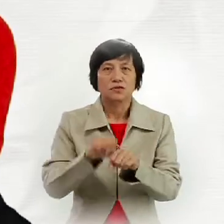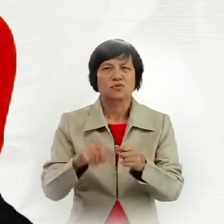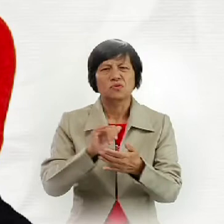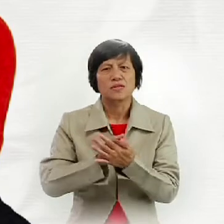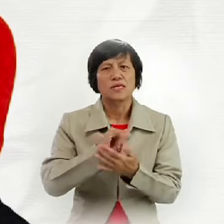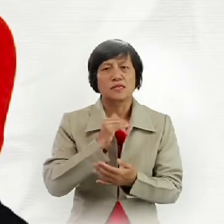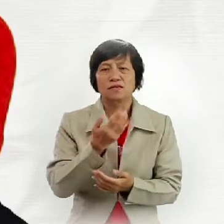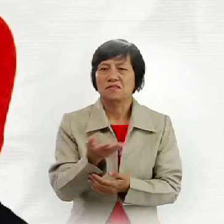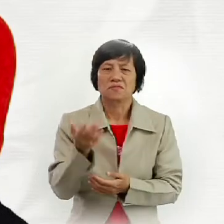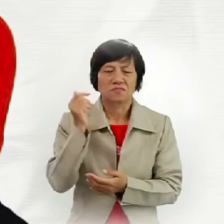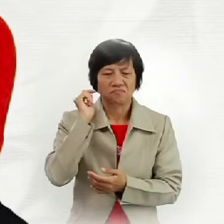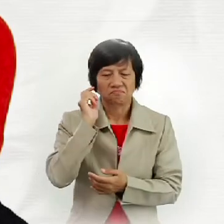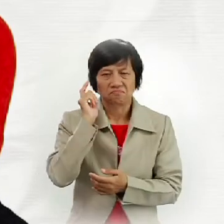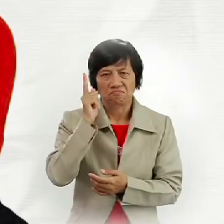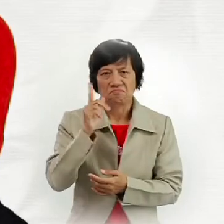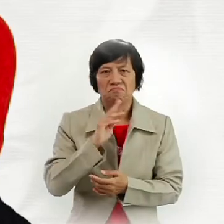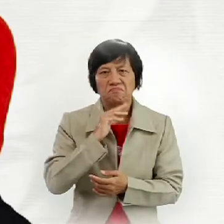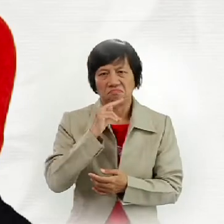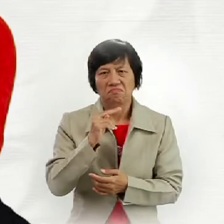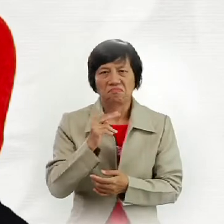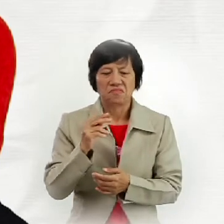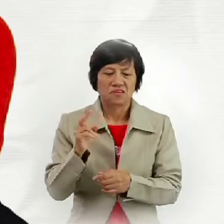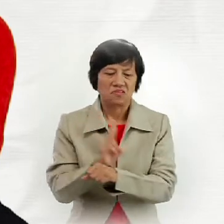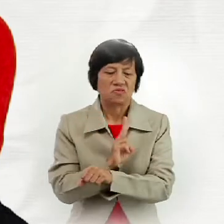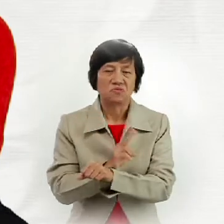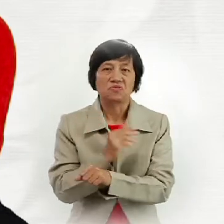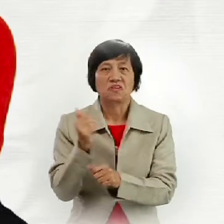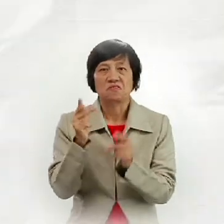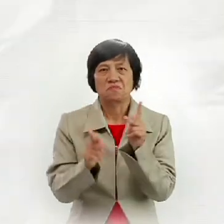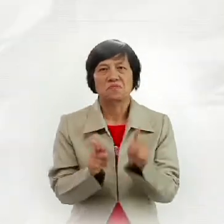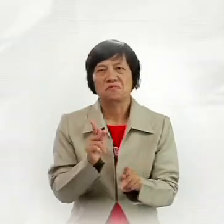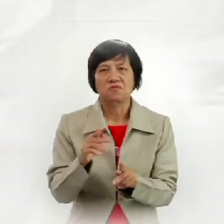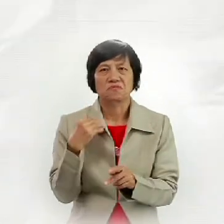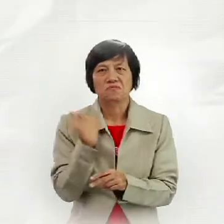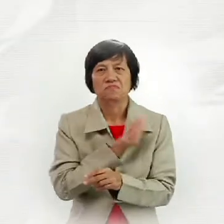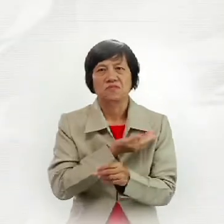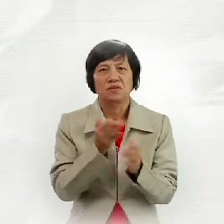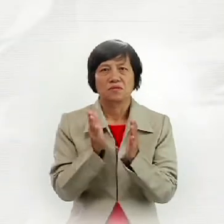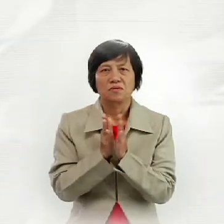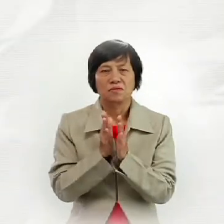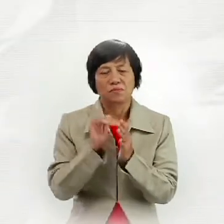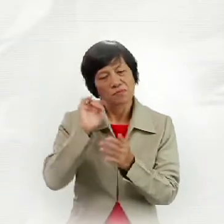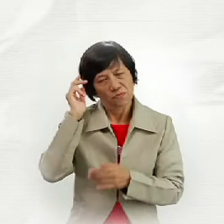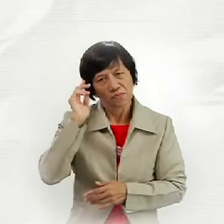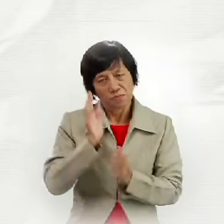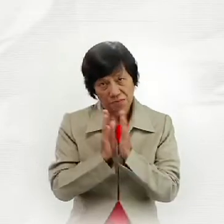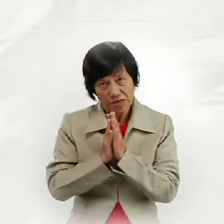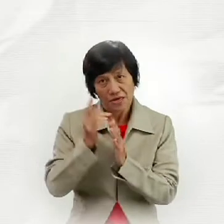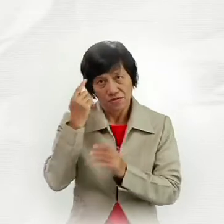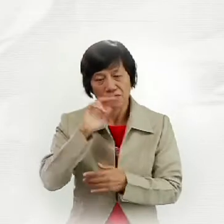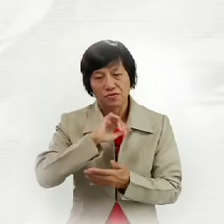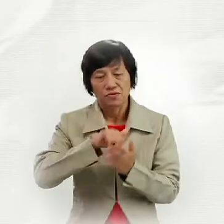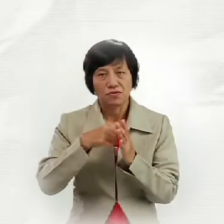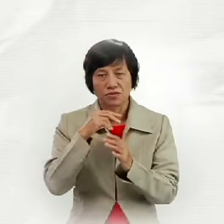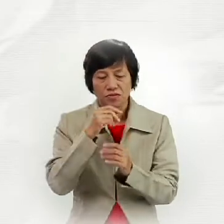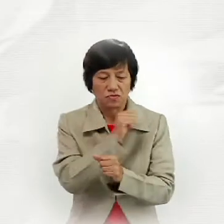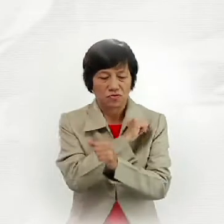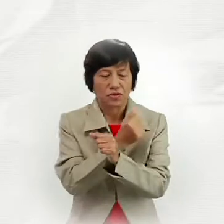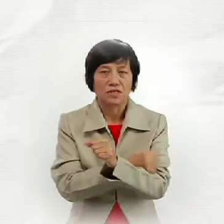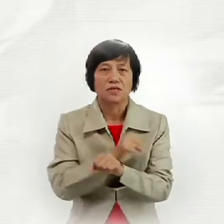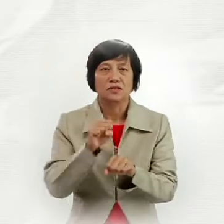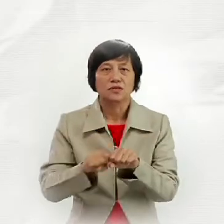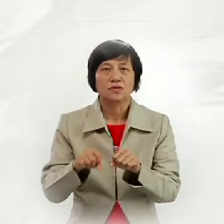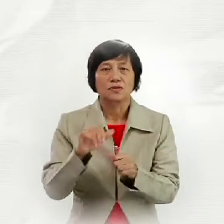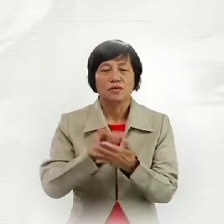be good